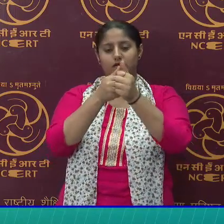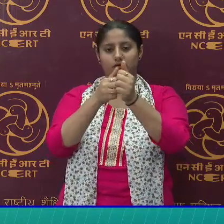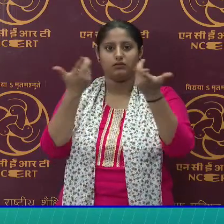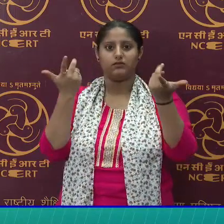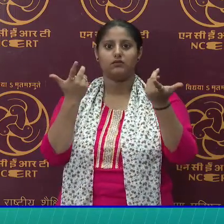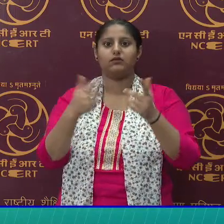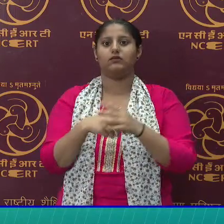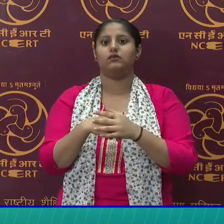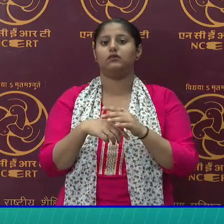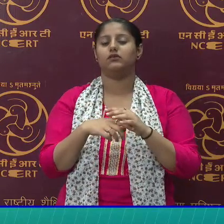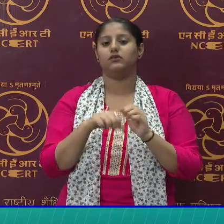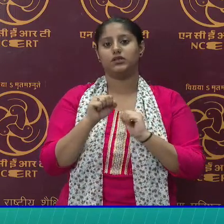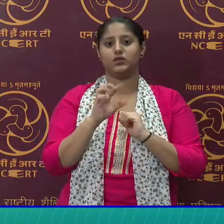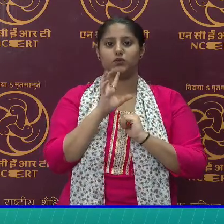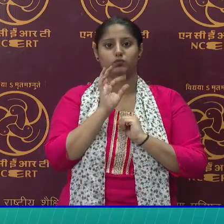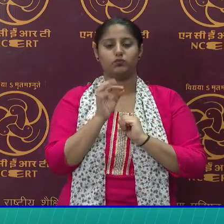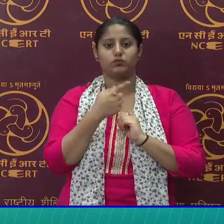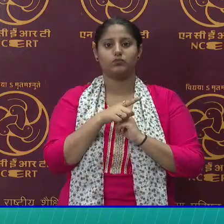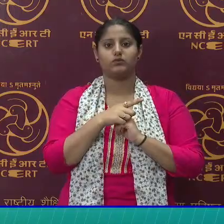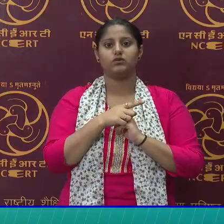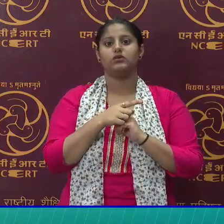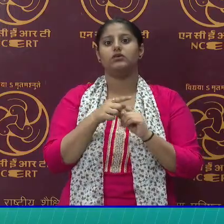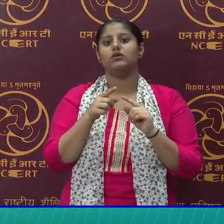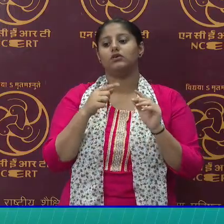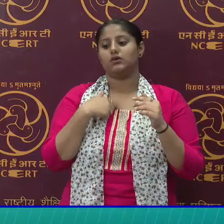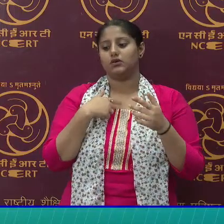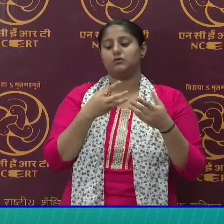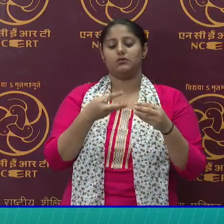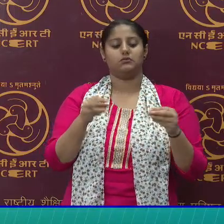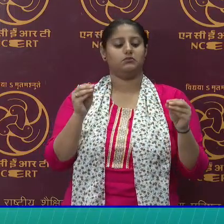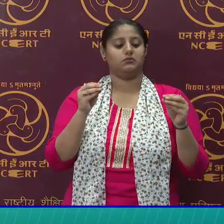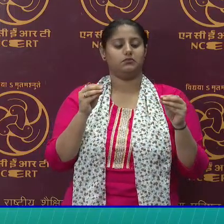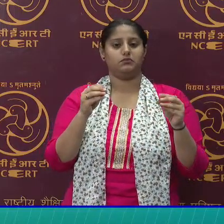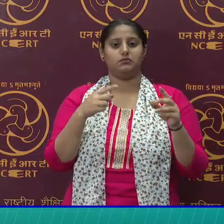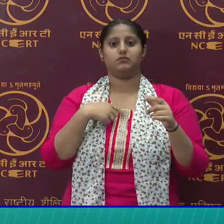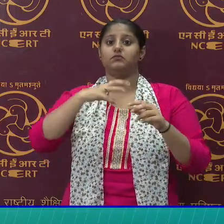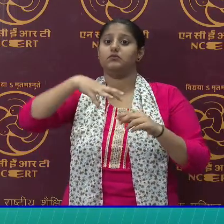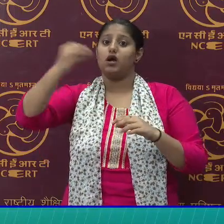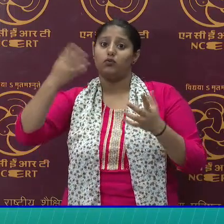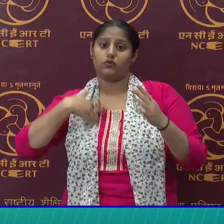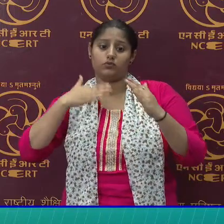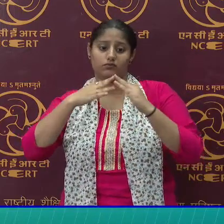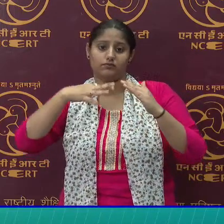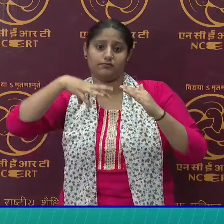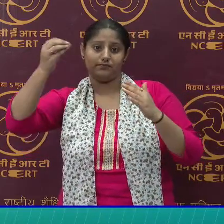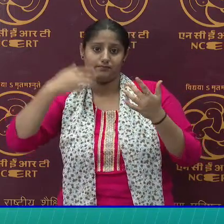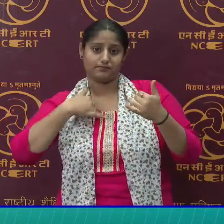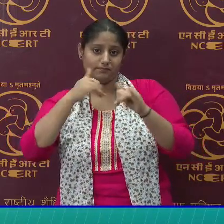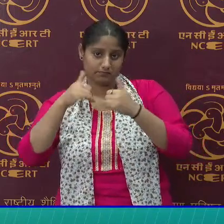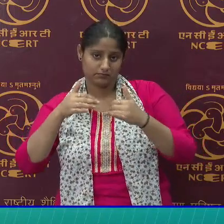to. We have also talked about outdoor games and indoor games,